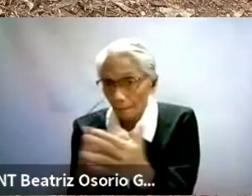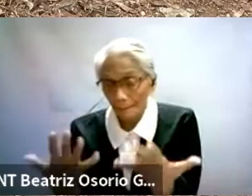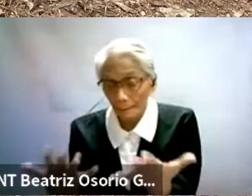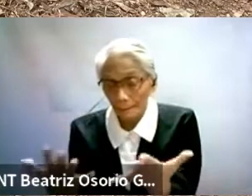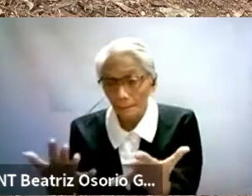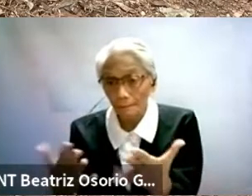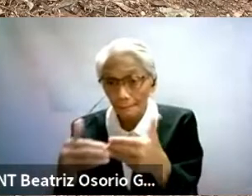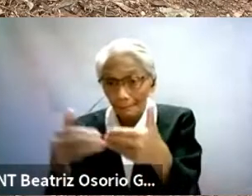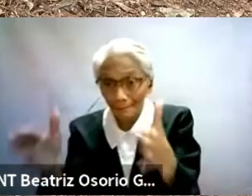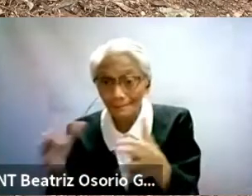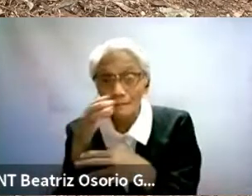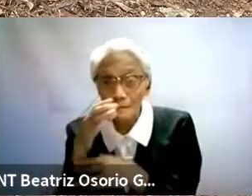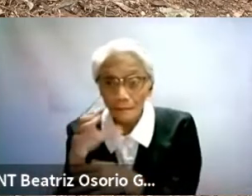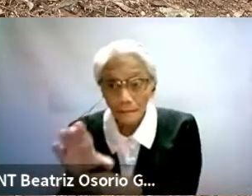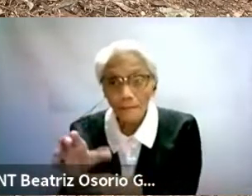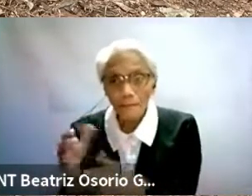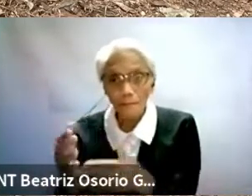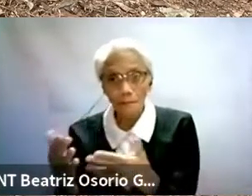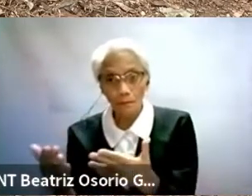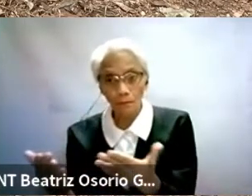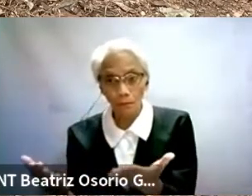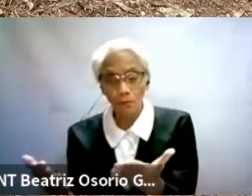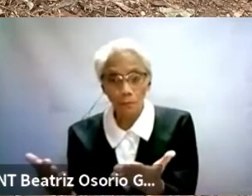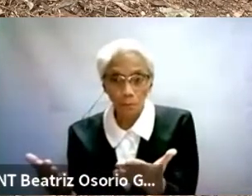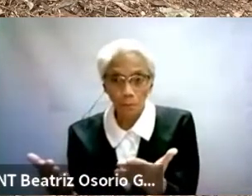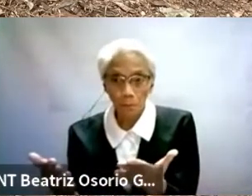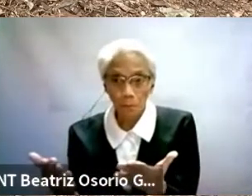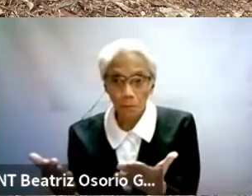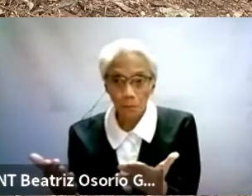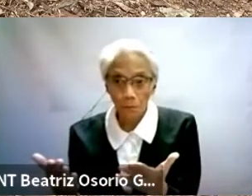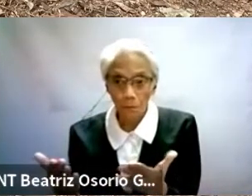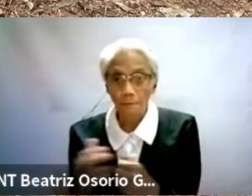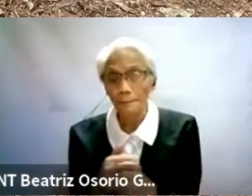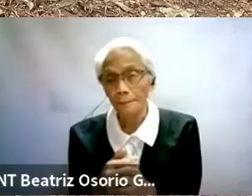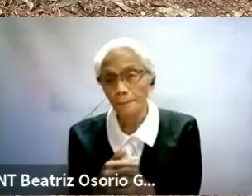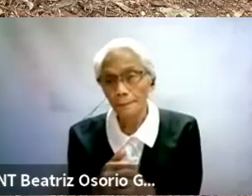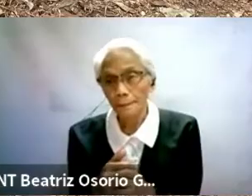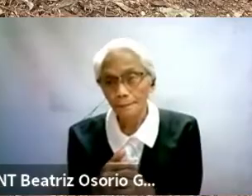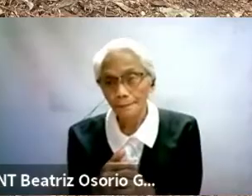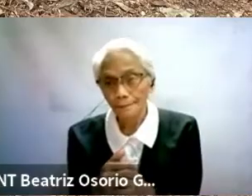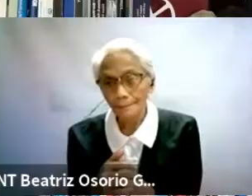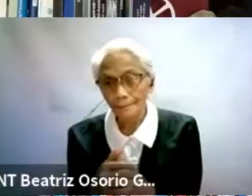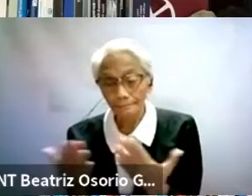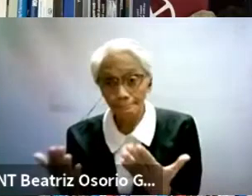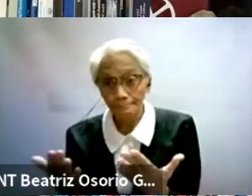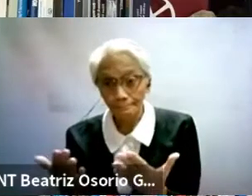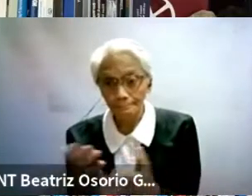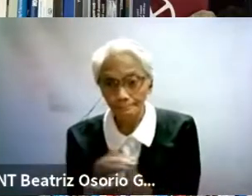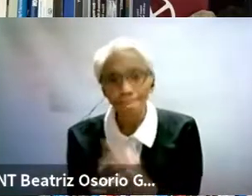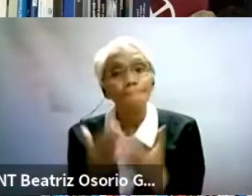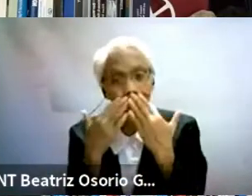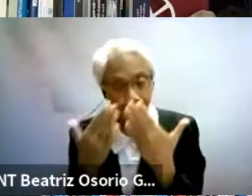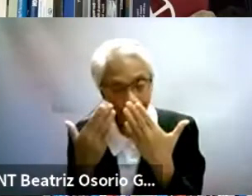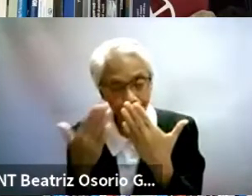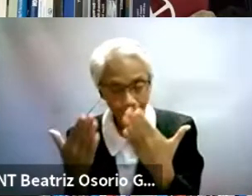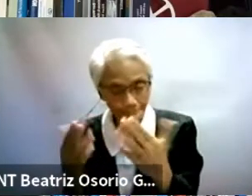comment and the explanatory notes and relevant reports are available at this website. And I thank you very much for